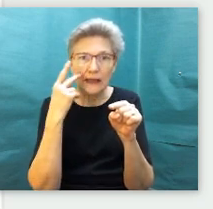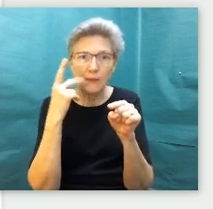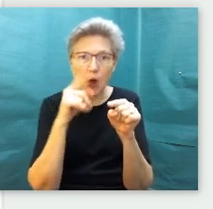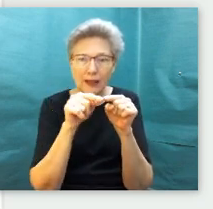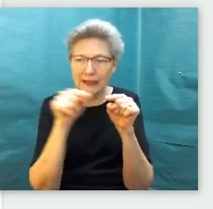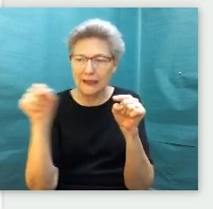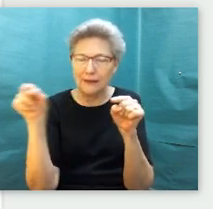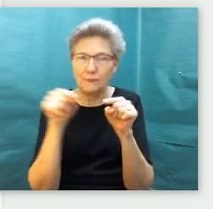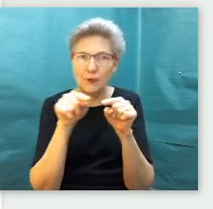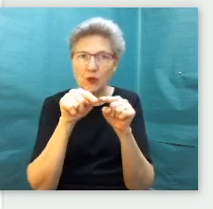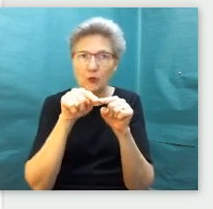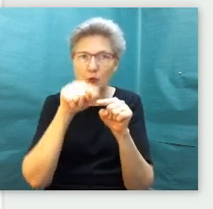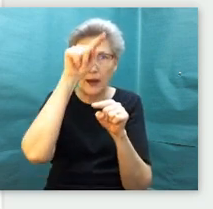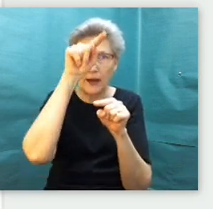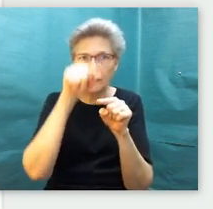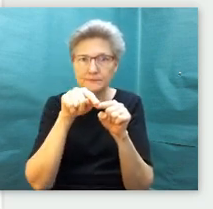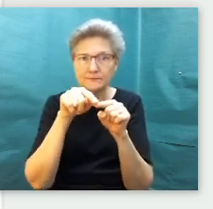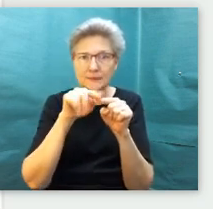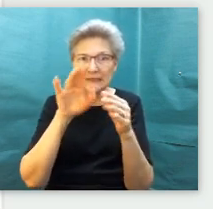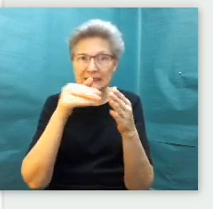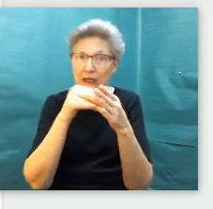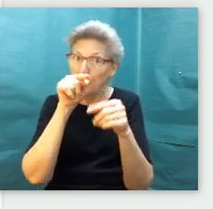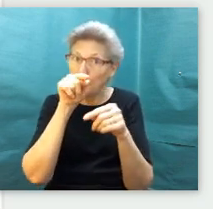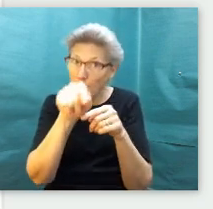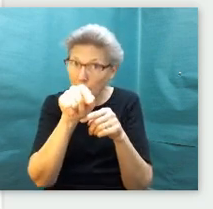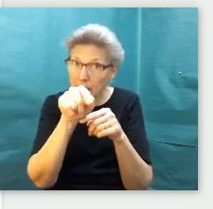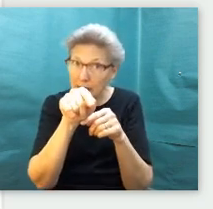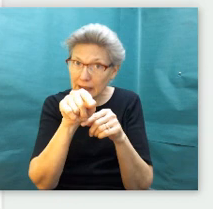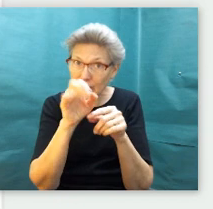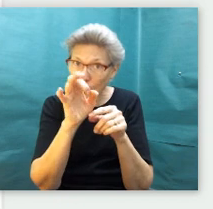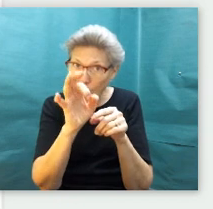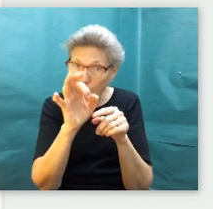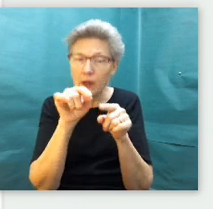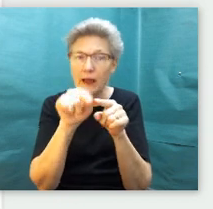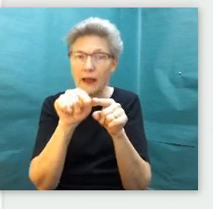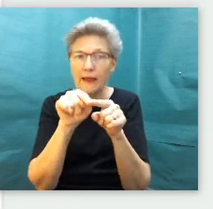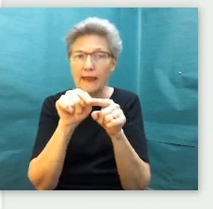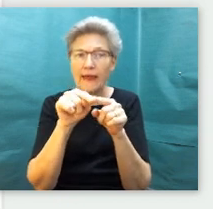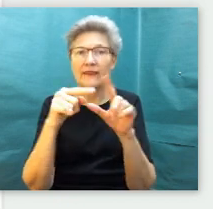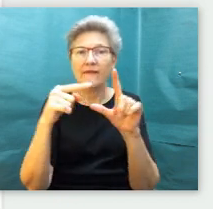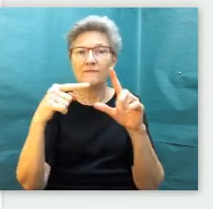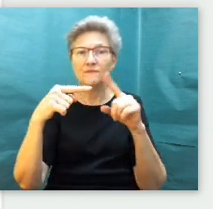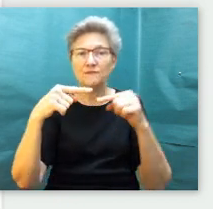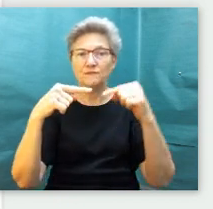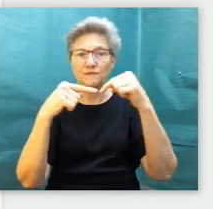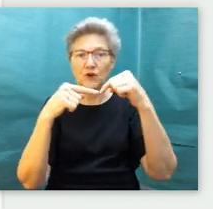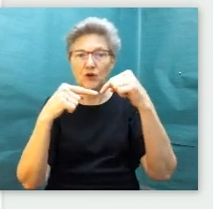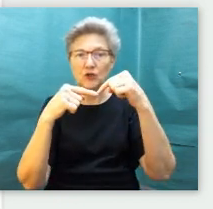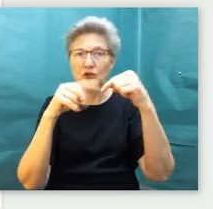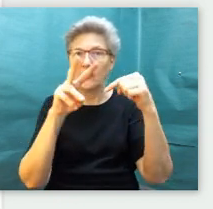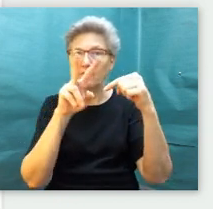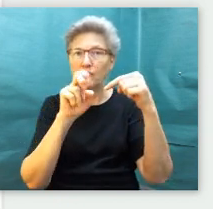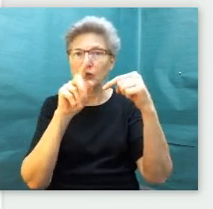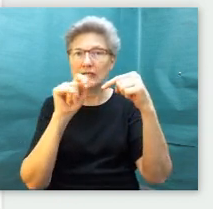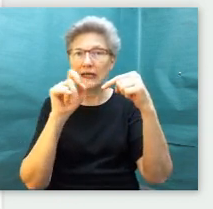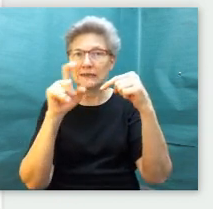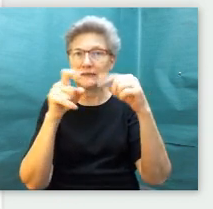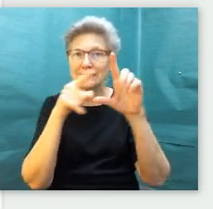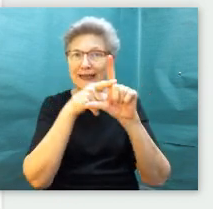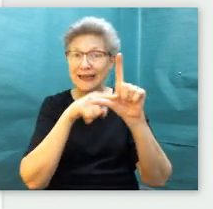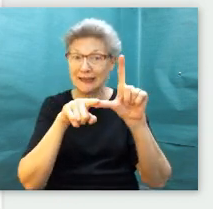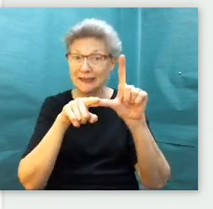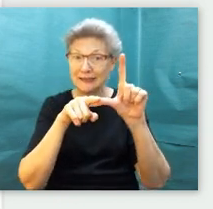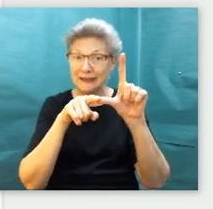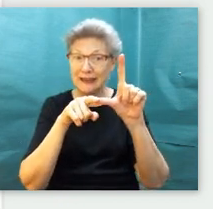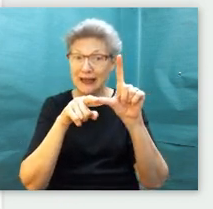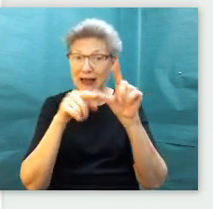lined up here. I have my center point at the vertex, the center point of my protractor at the vertex of the angle. I'm